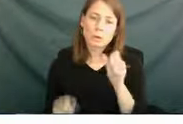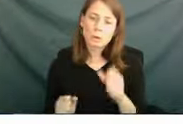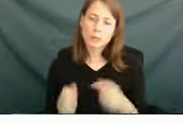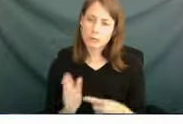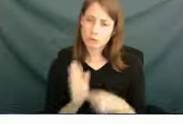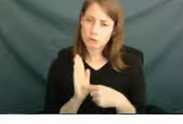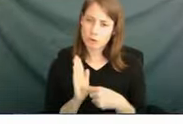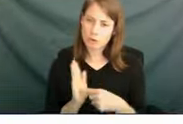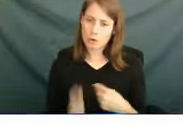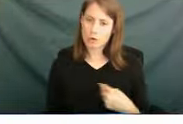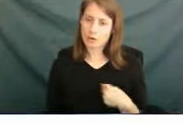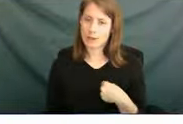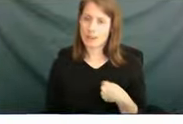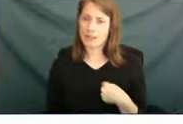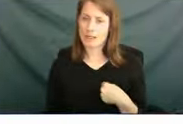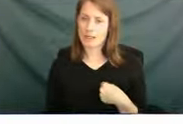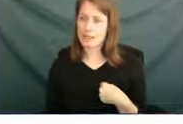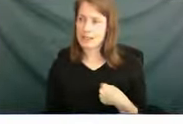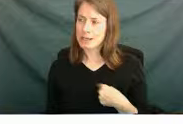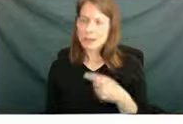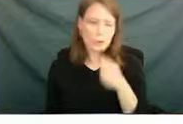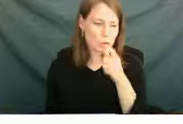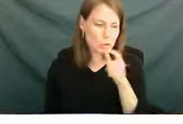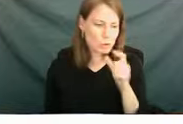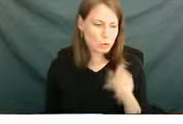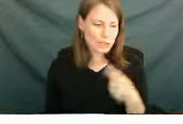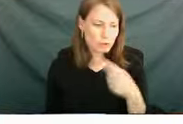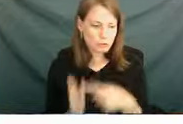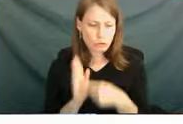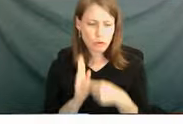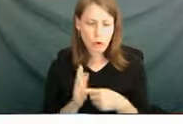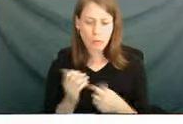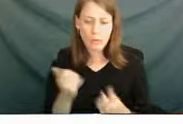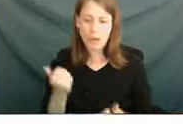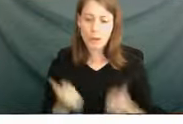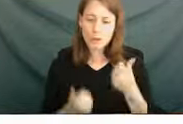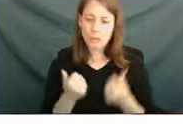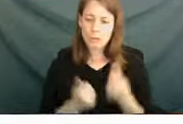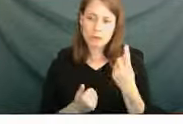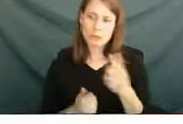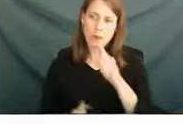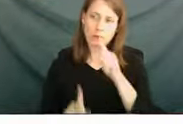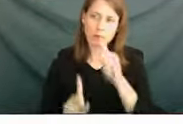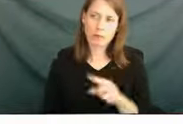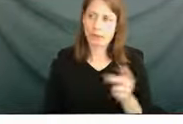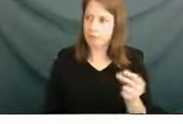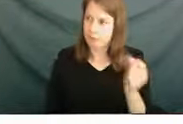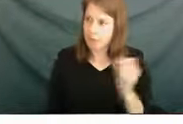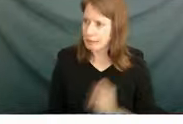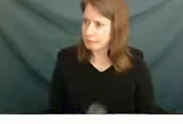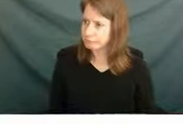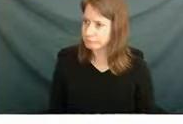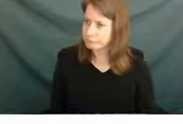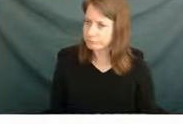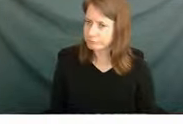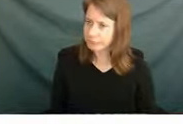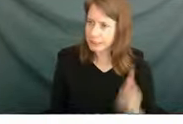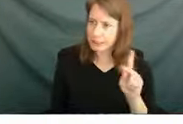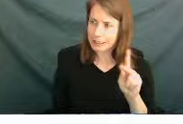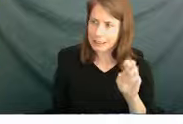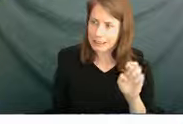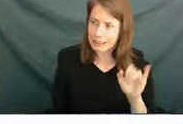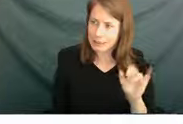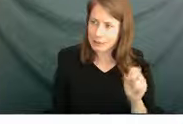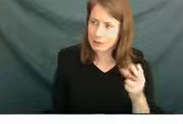which one we can work out the quickest in this puzzle? Nikisha. The triangle. The triangle. Now, what is the